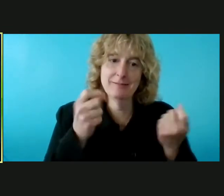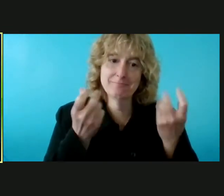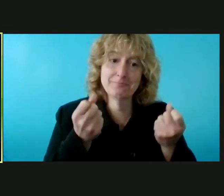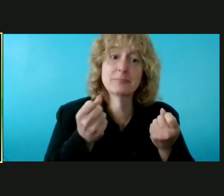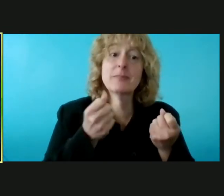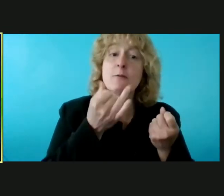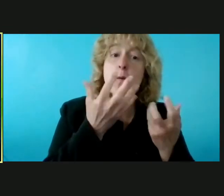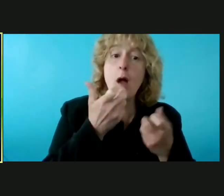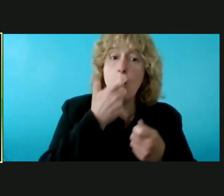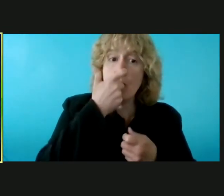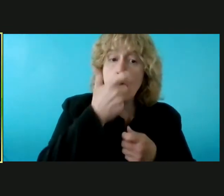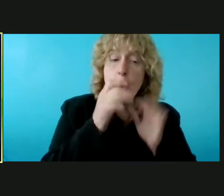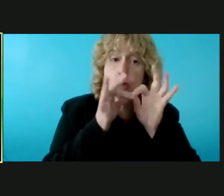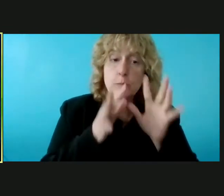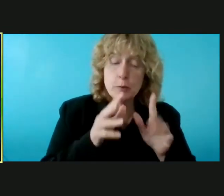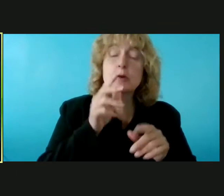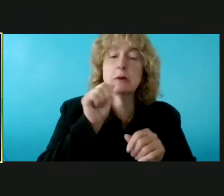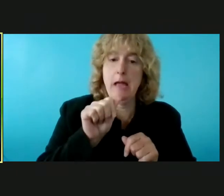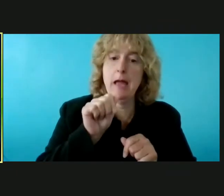interpretation?